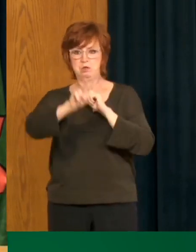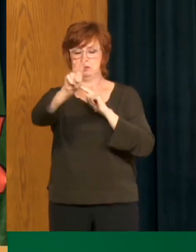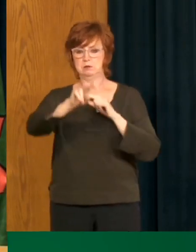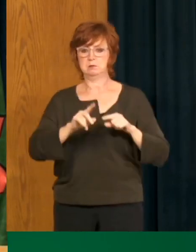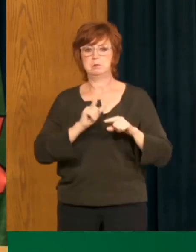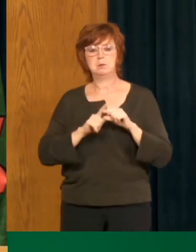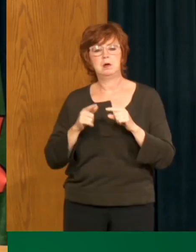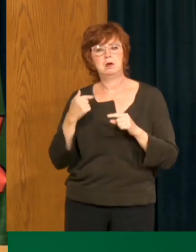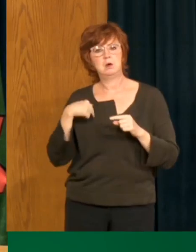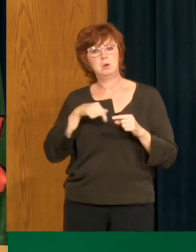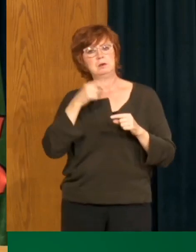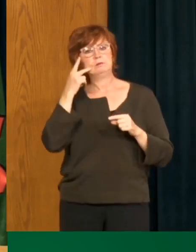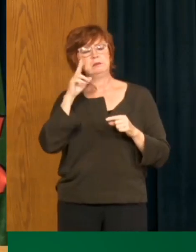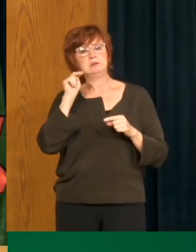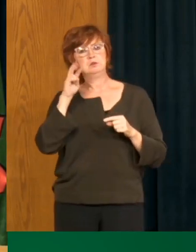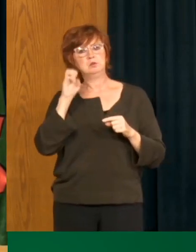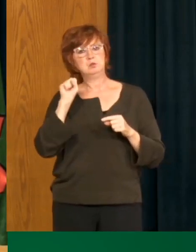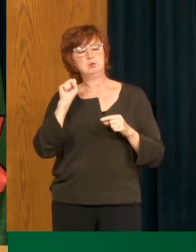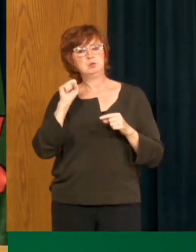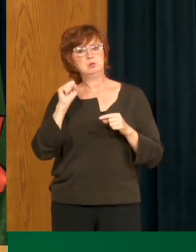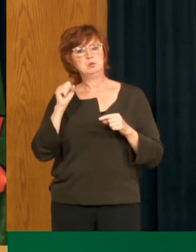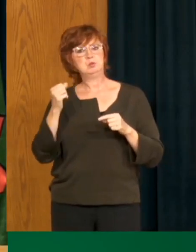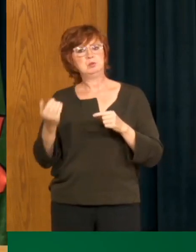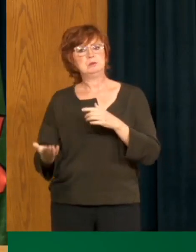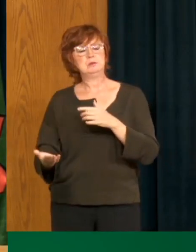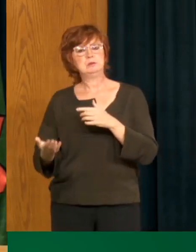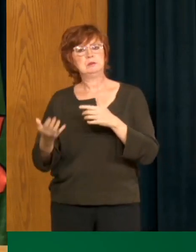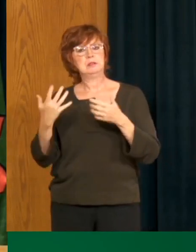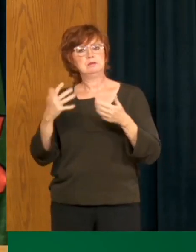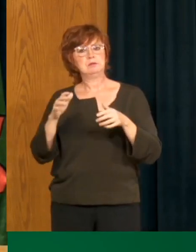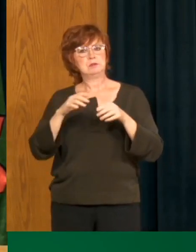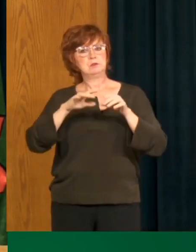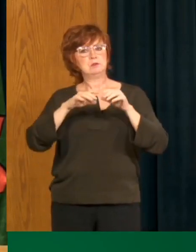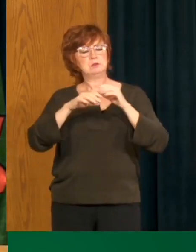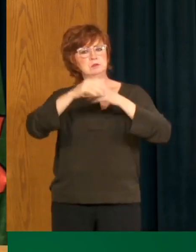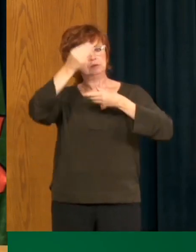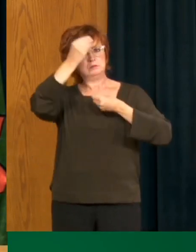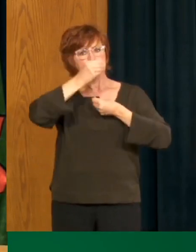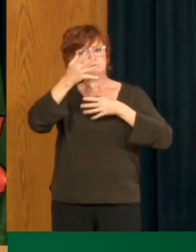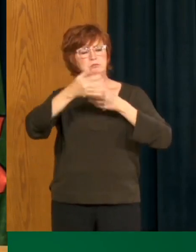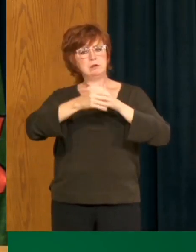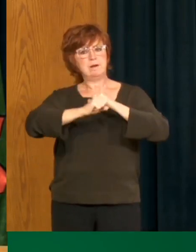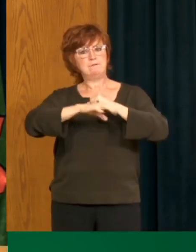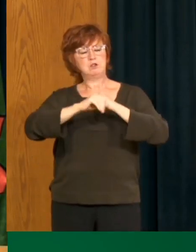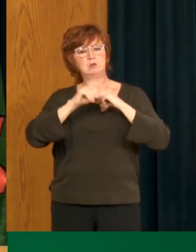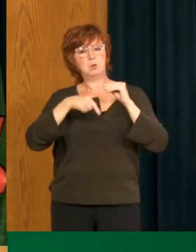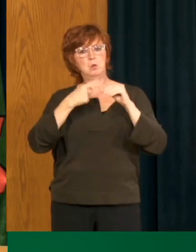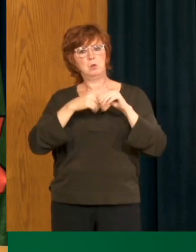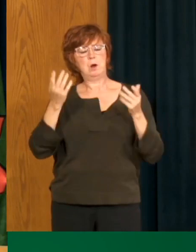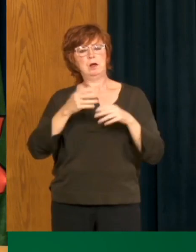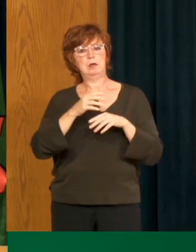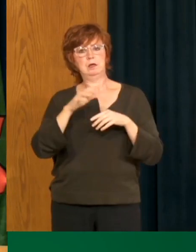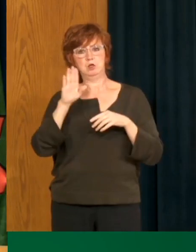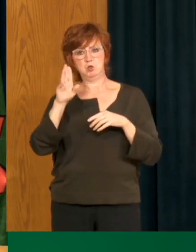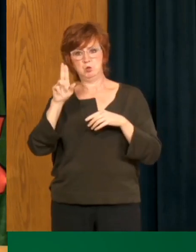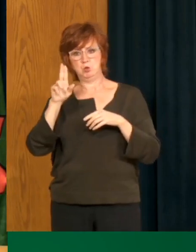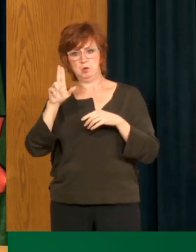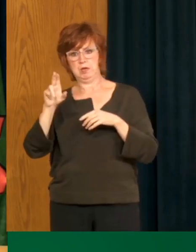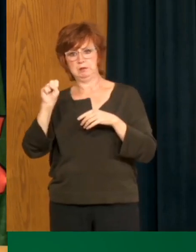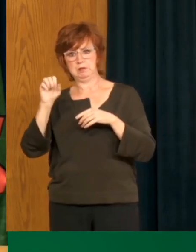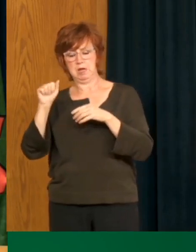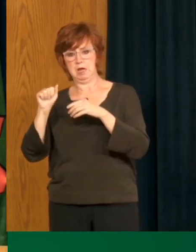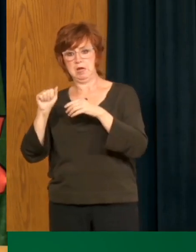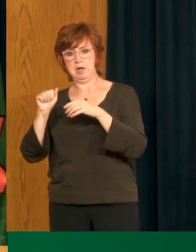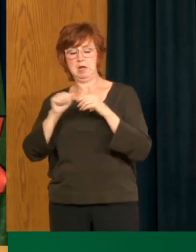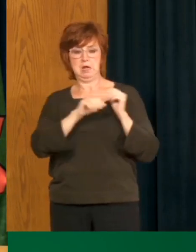to extend the closure of the U.S. border, and I would fully support this right now. Because right now